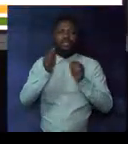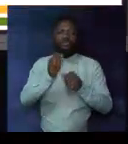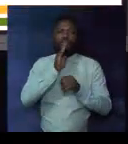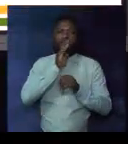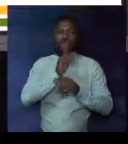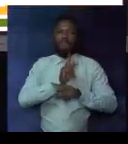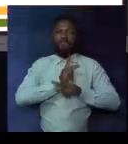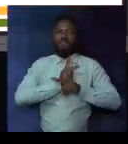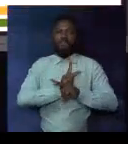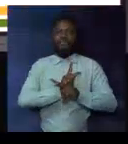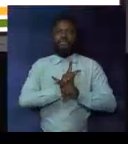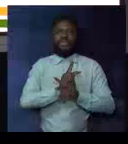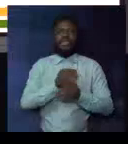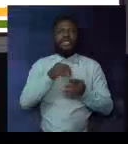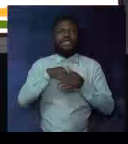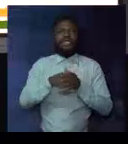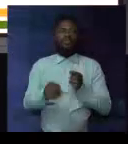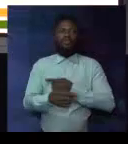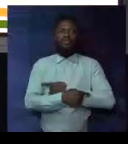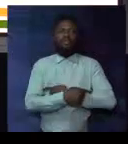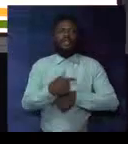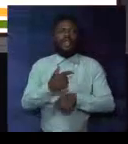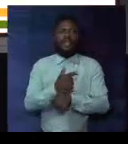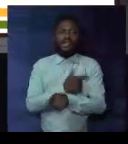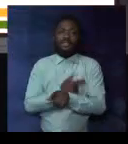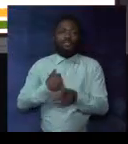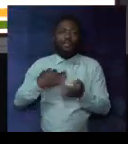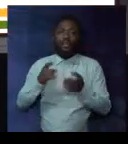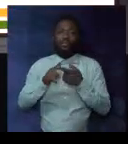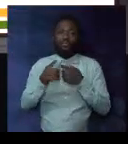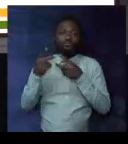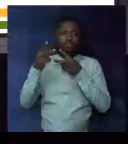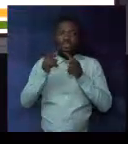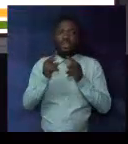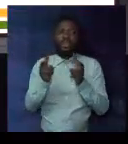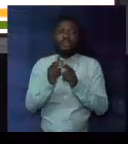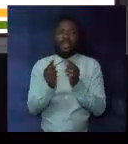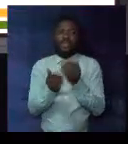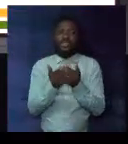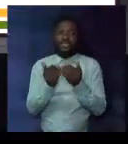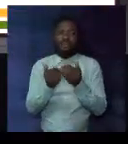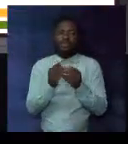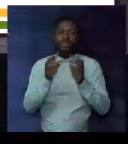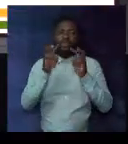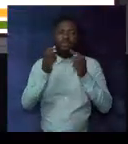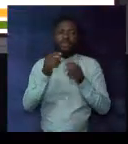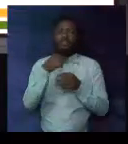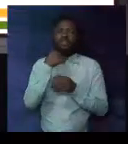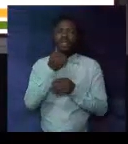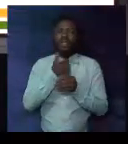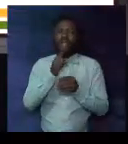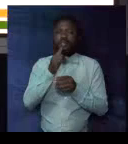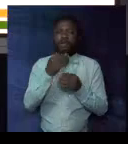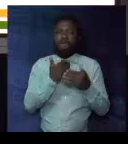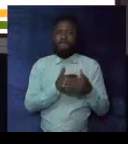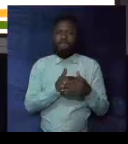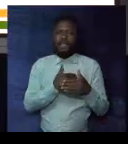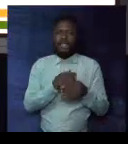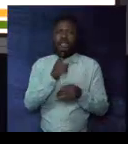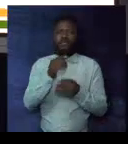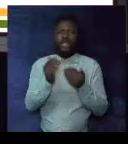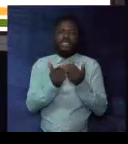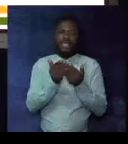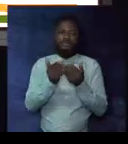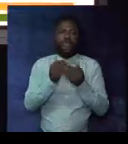accident could be prevented. In today's lesson, we are going to look at a very simple topic. Tell anybody beside